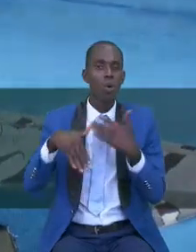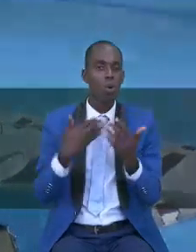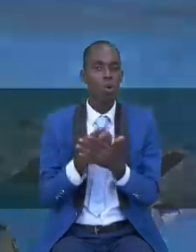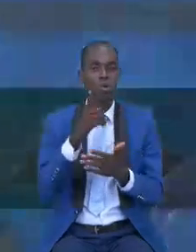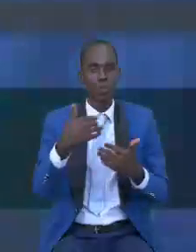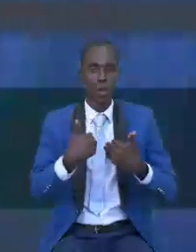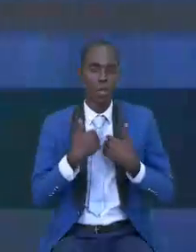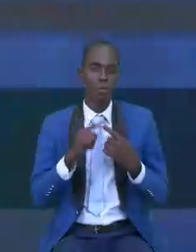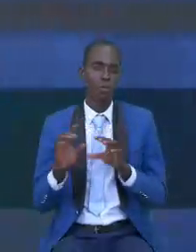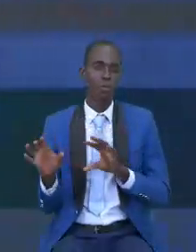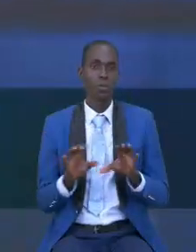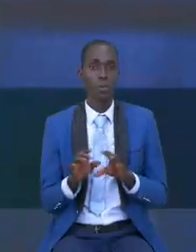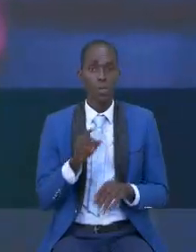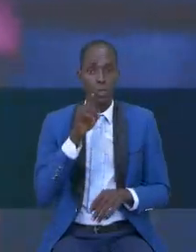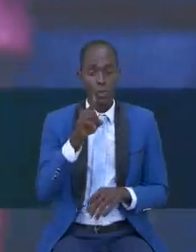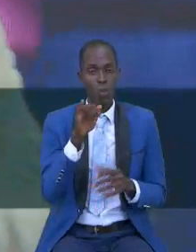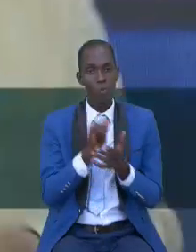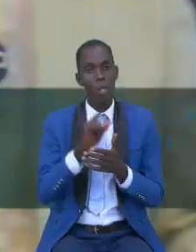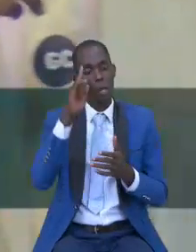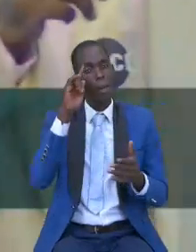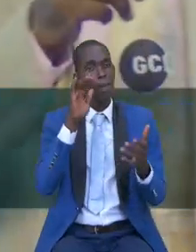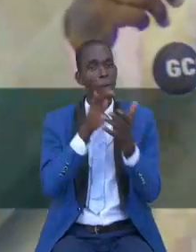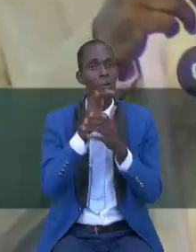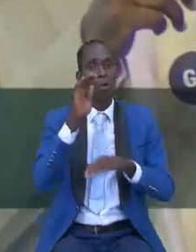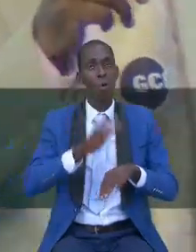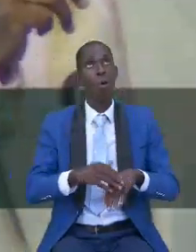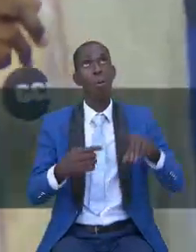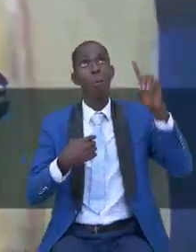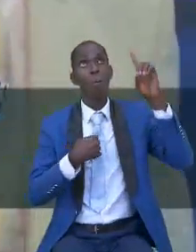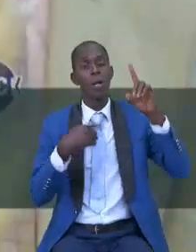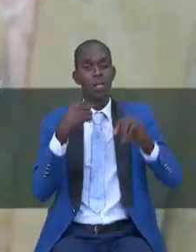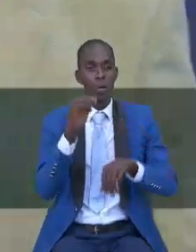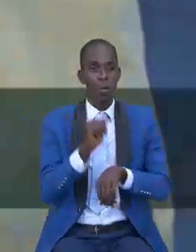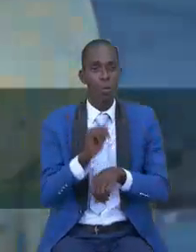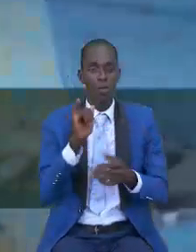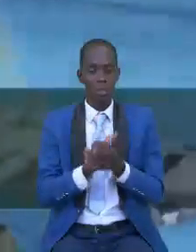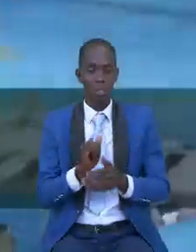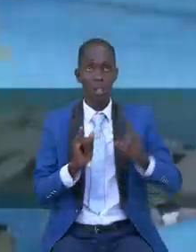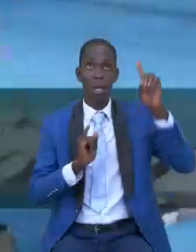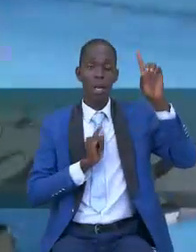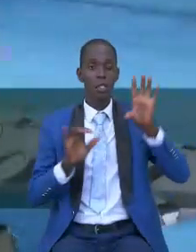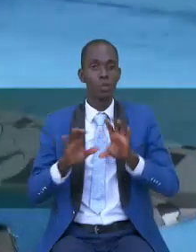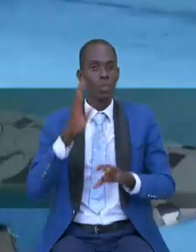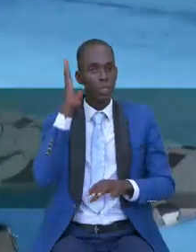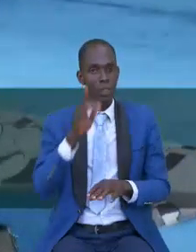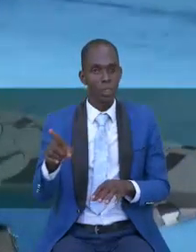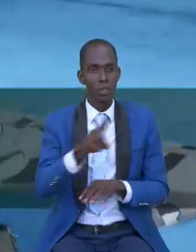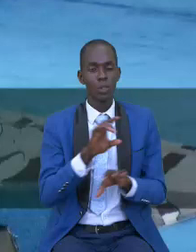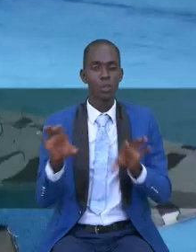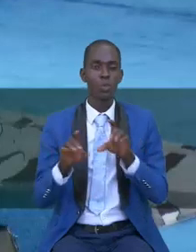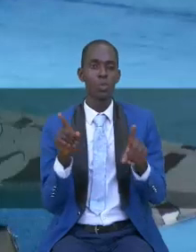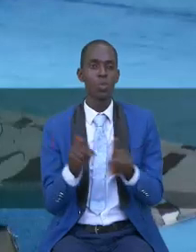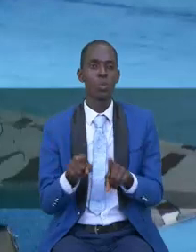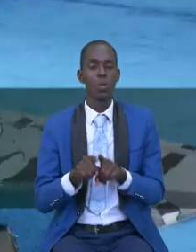He that believeth on me, the works that I do, shall he do also.